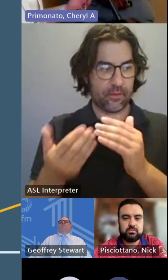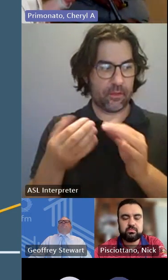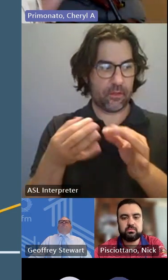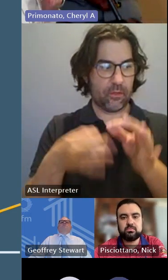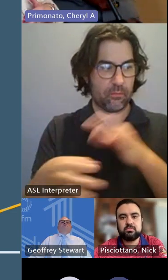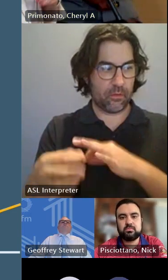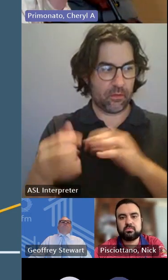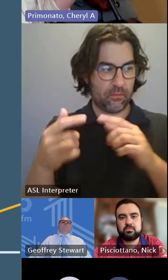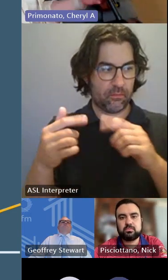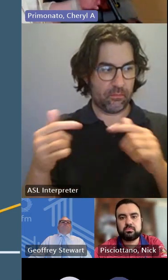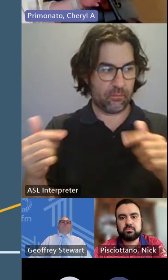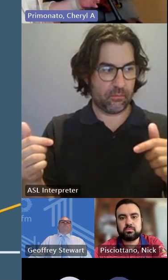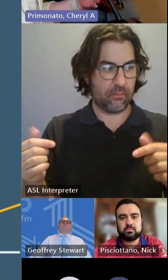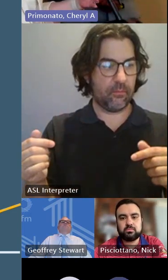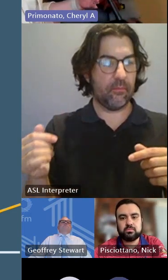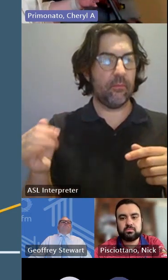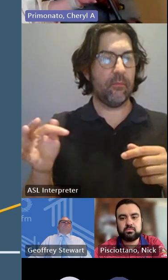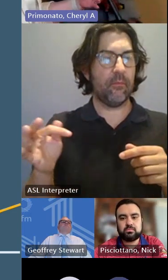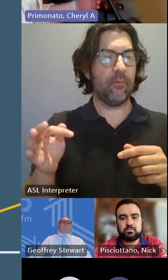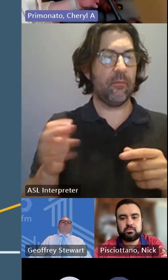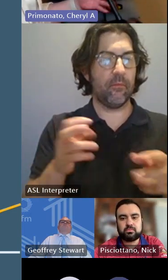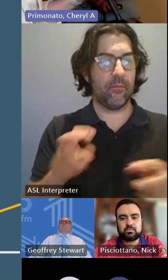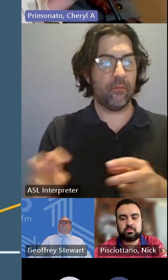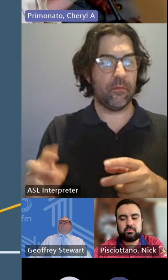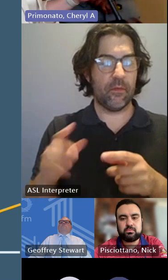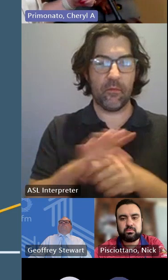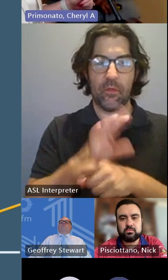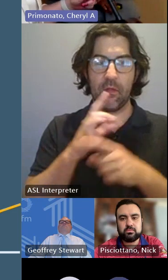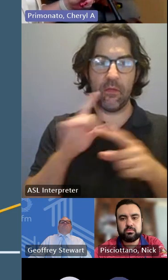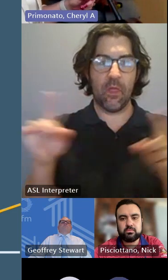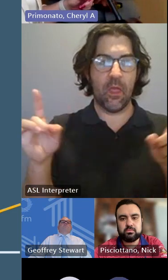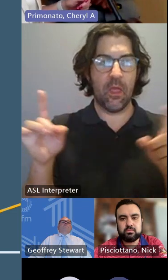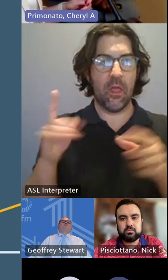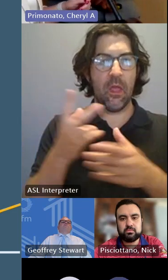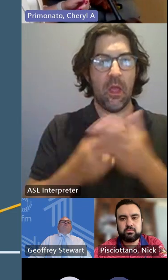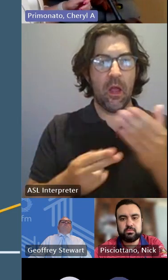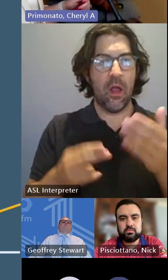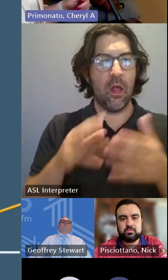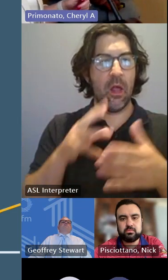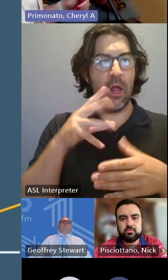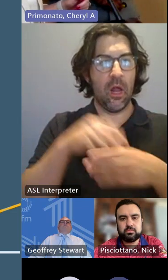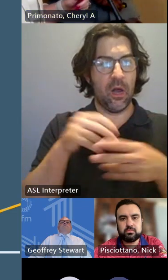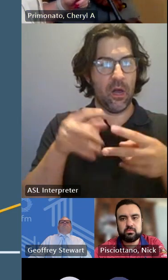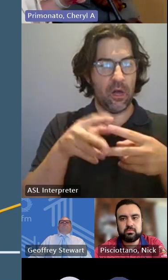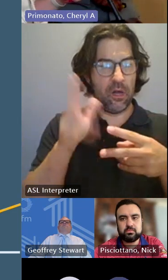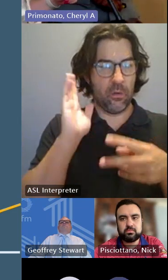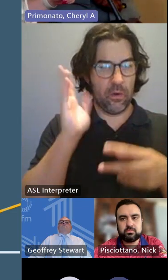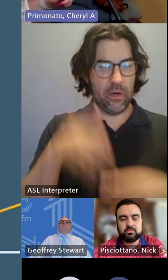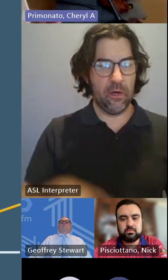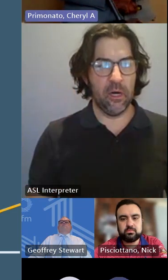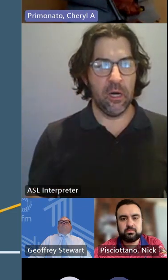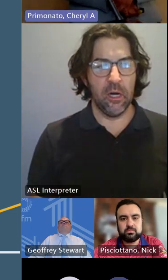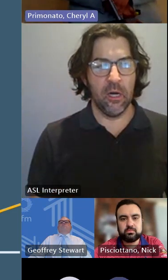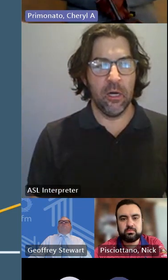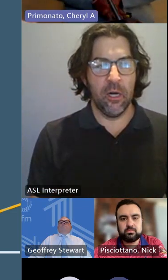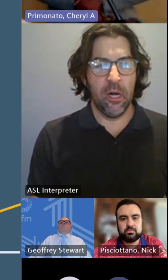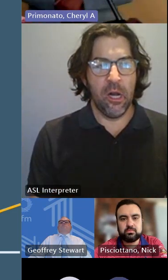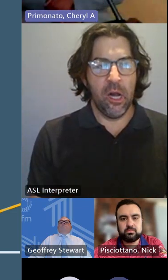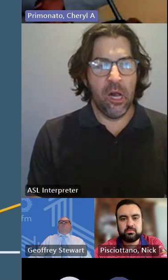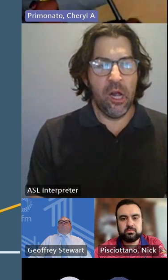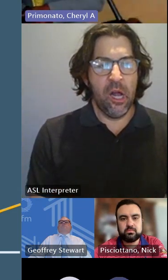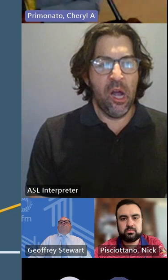so forth. So when that transition is fully effected, then both of these fair media would be included in that. Great. Which you probably